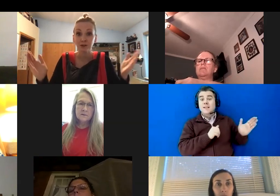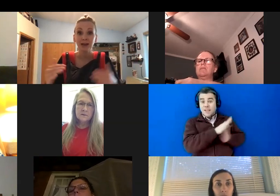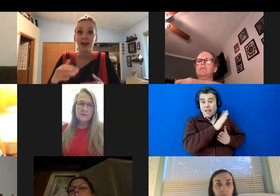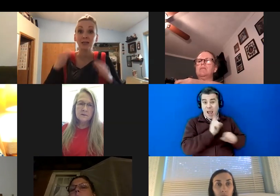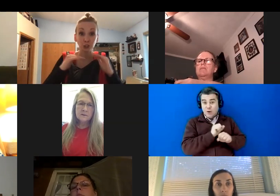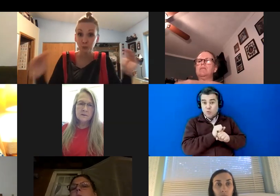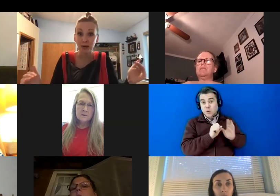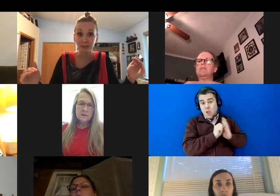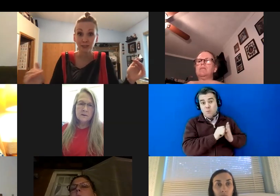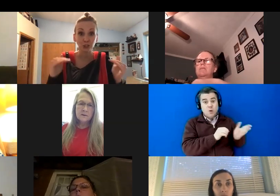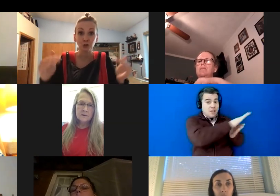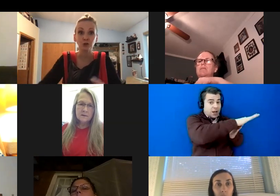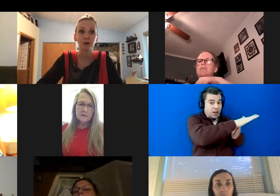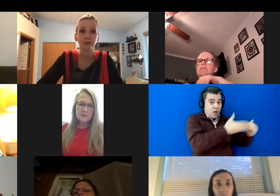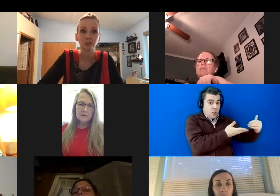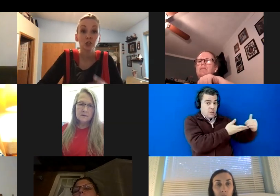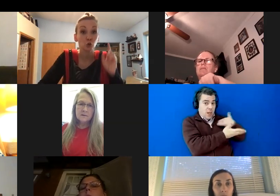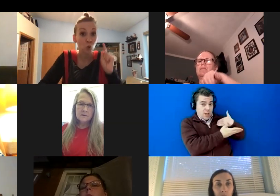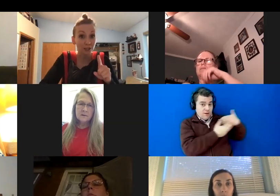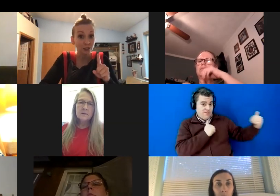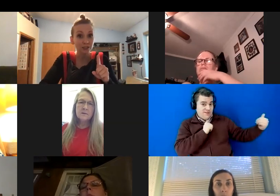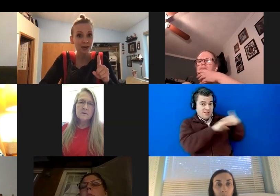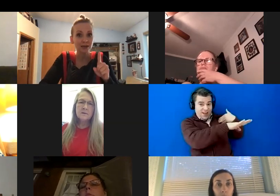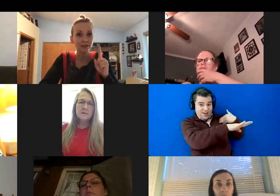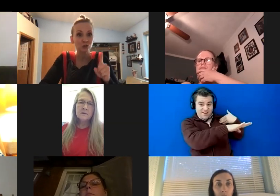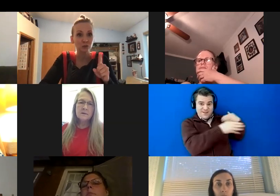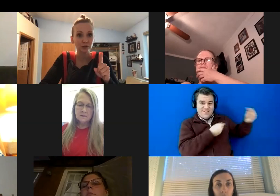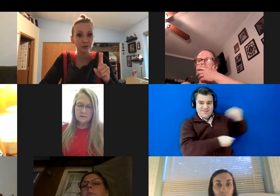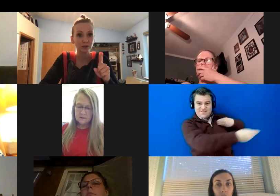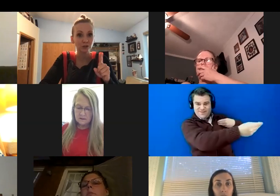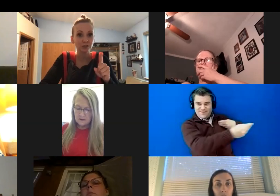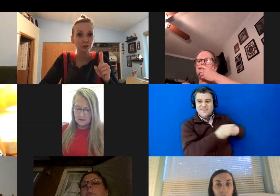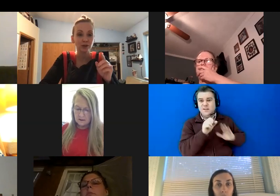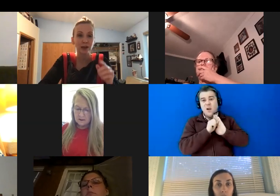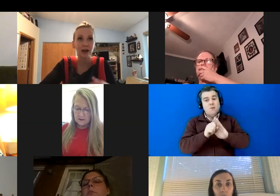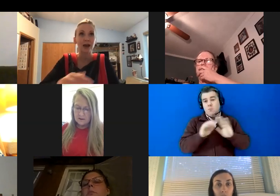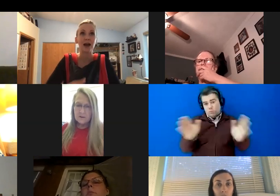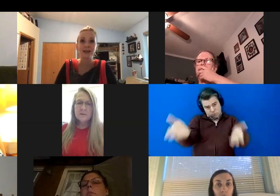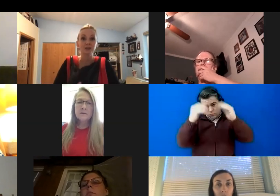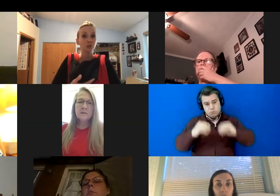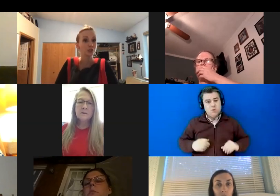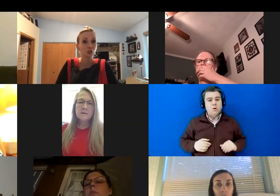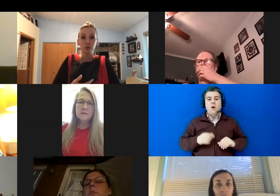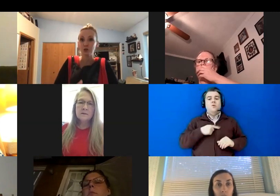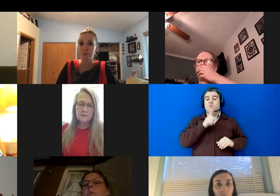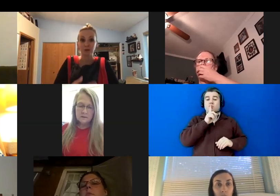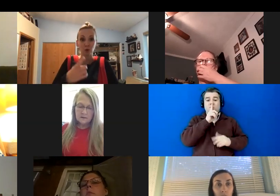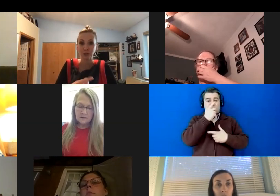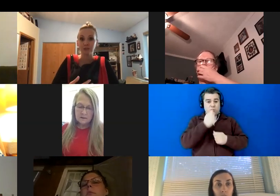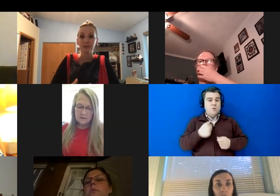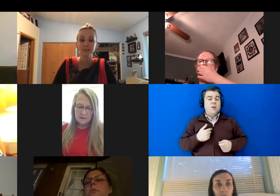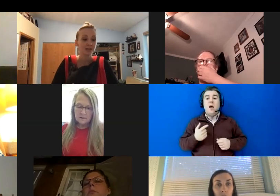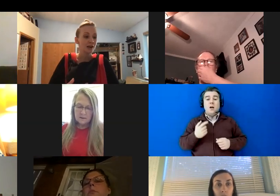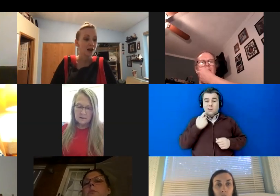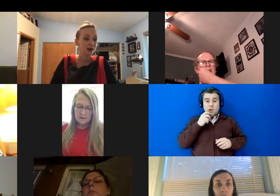sample and just practice, just so you can practice. So watch this guy. This is really, really interesting. I just learned by